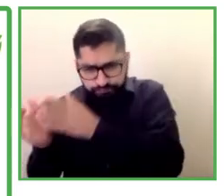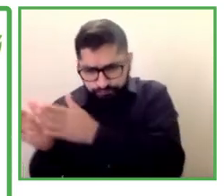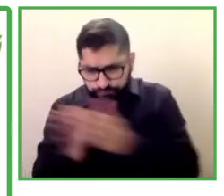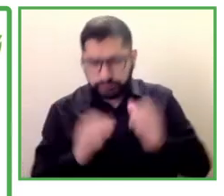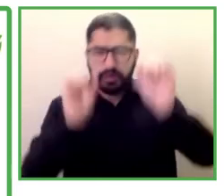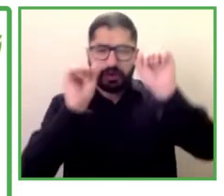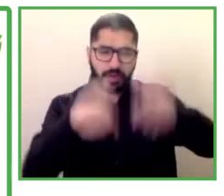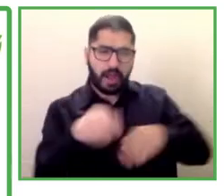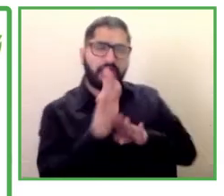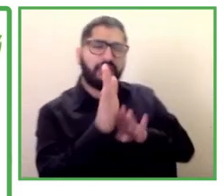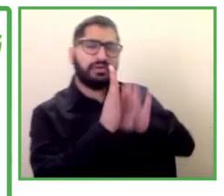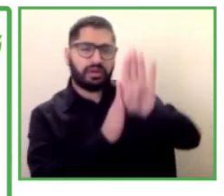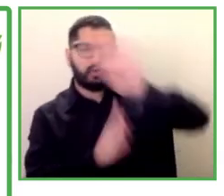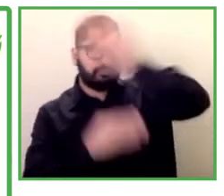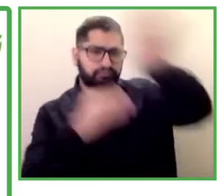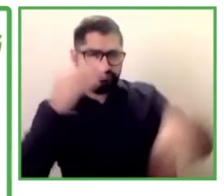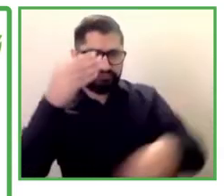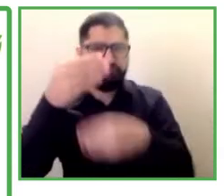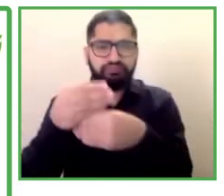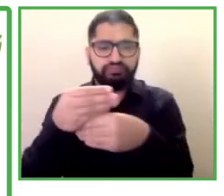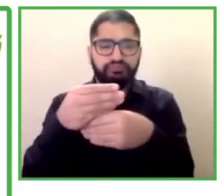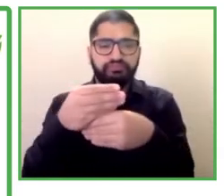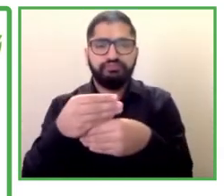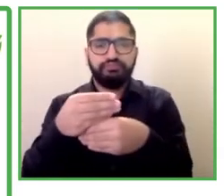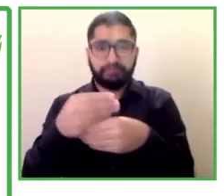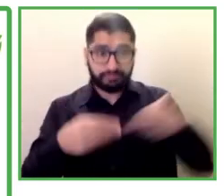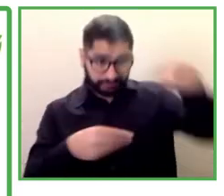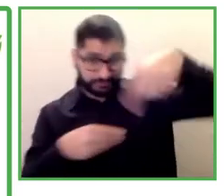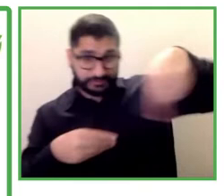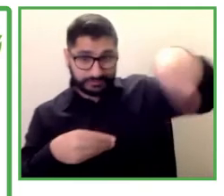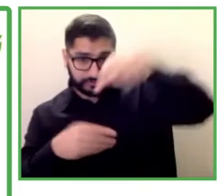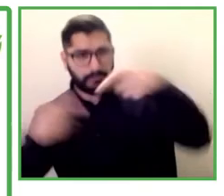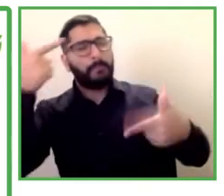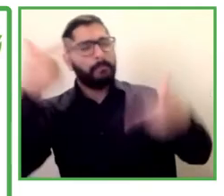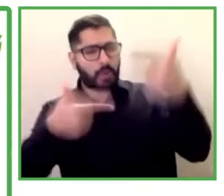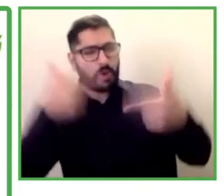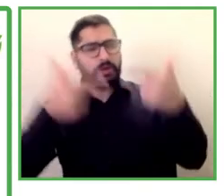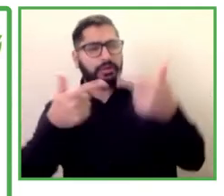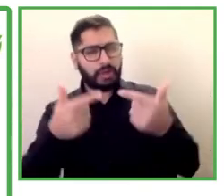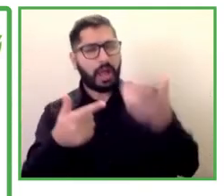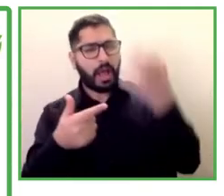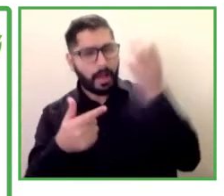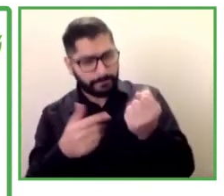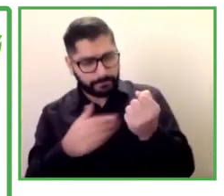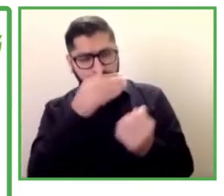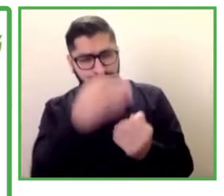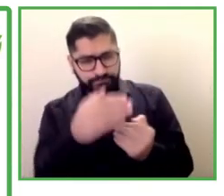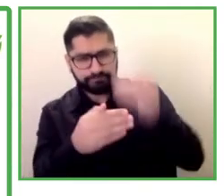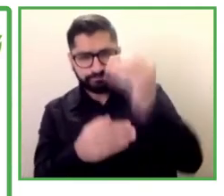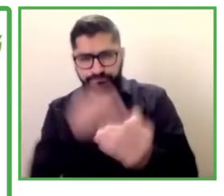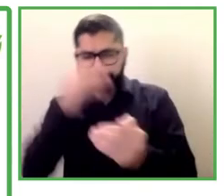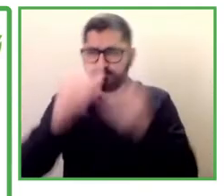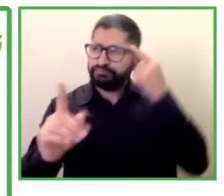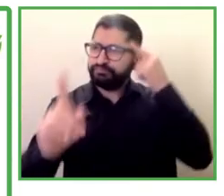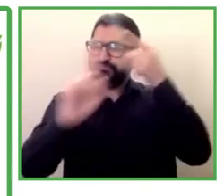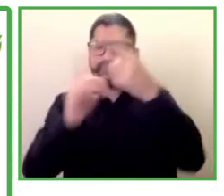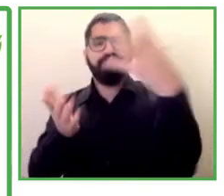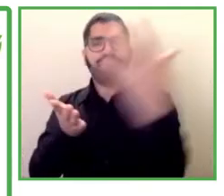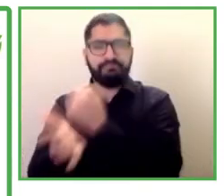that advances employment success for people with disabilities. Next slide.